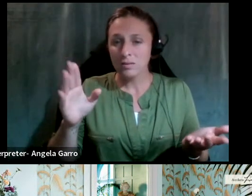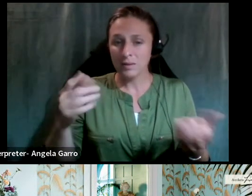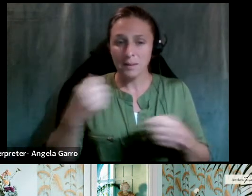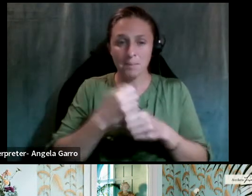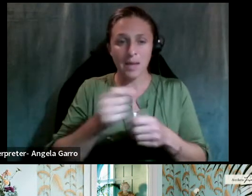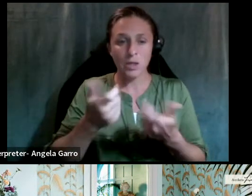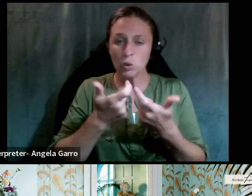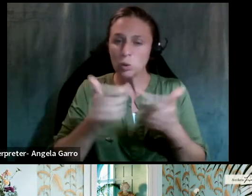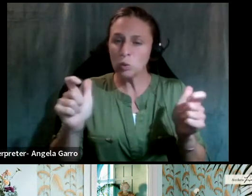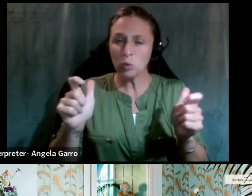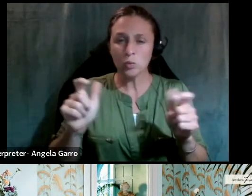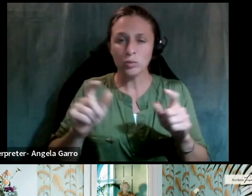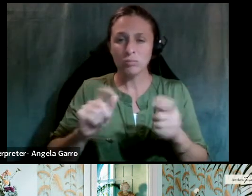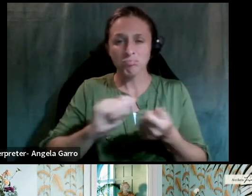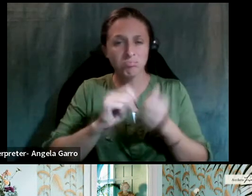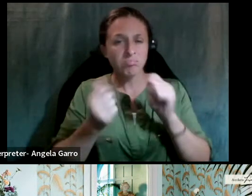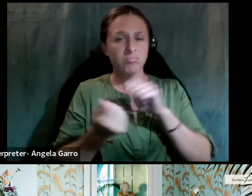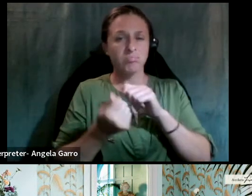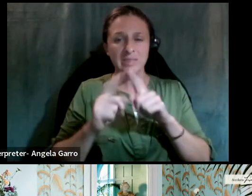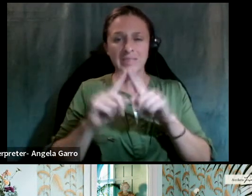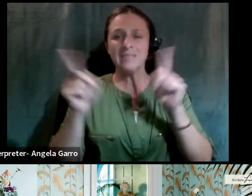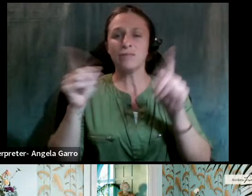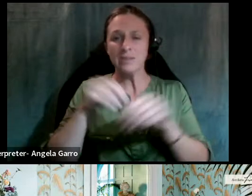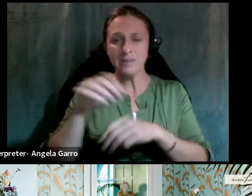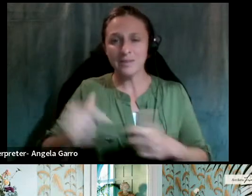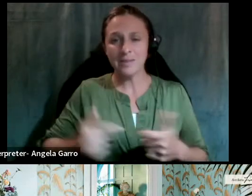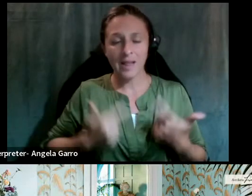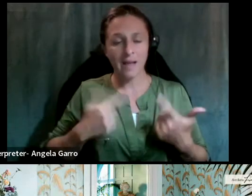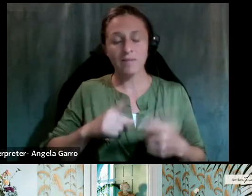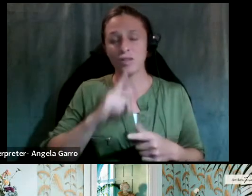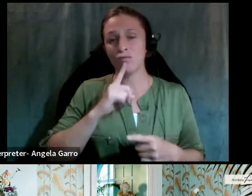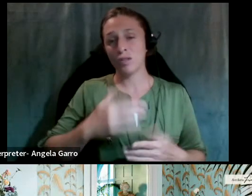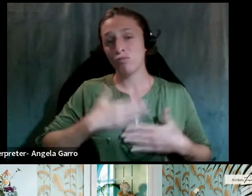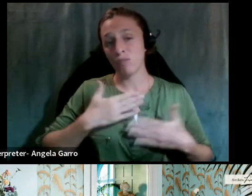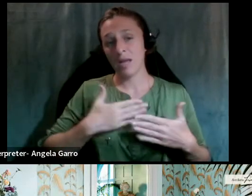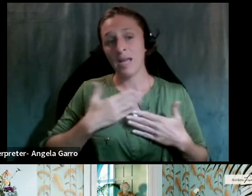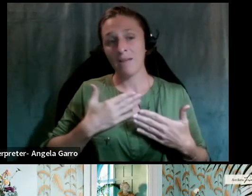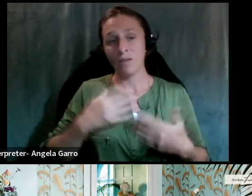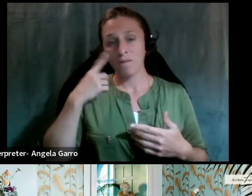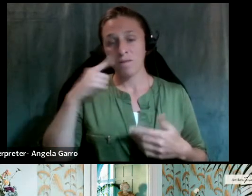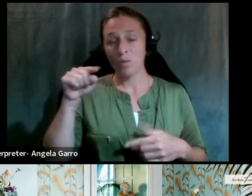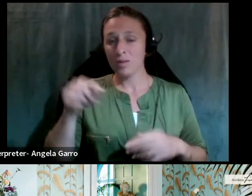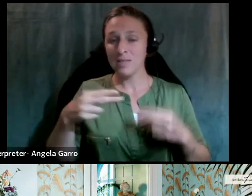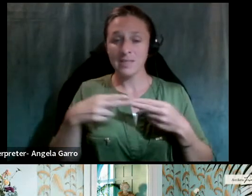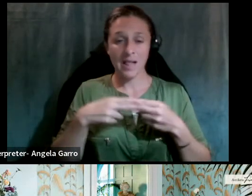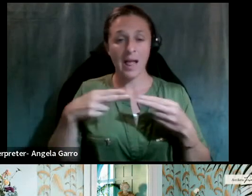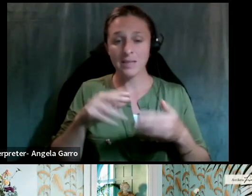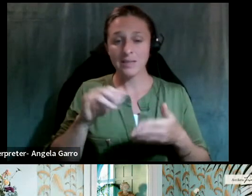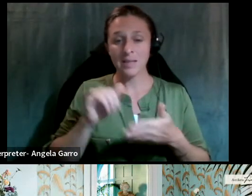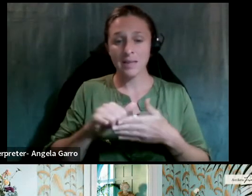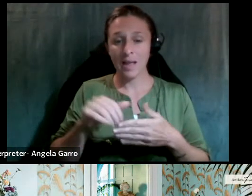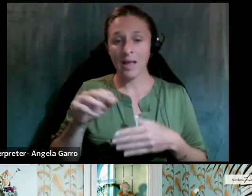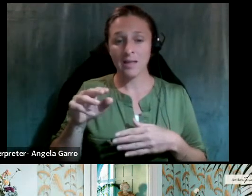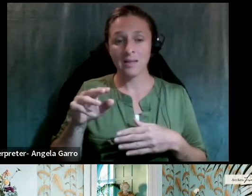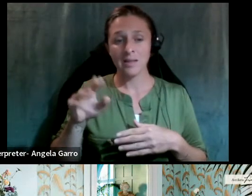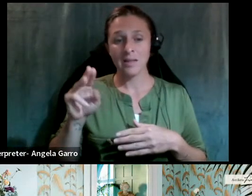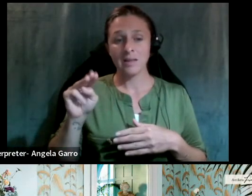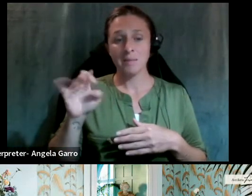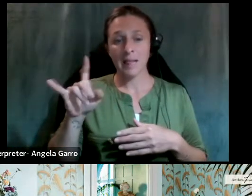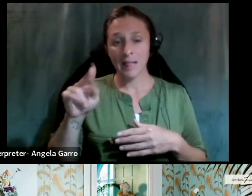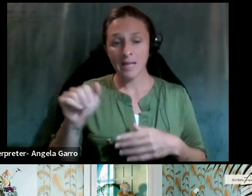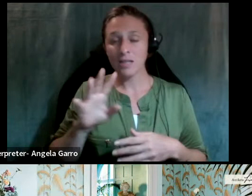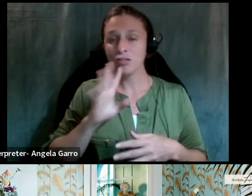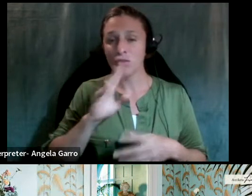his life. And so I'm really I'm grateful for the slides that Melina had talked about with the